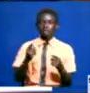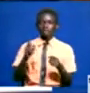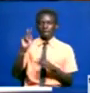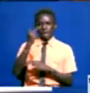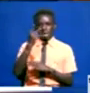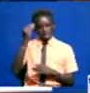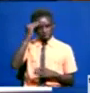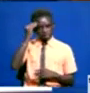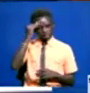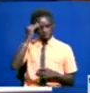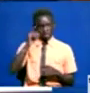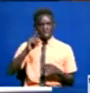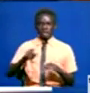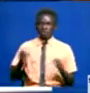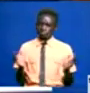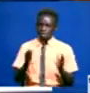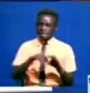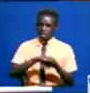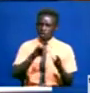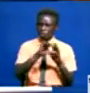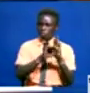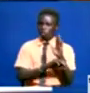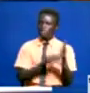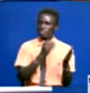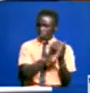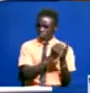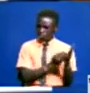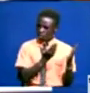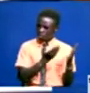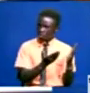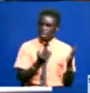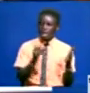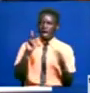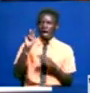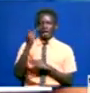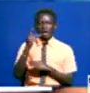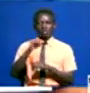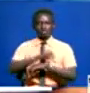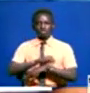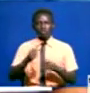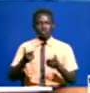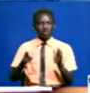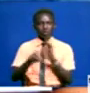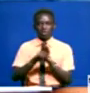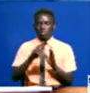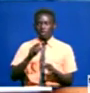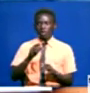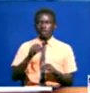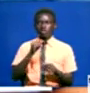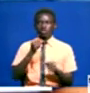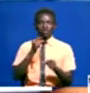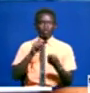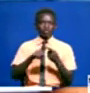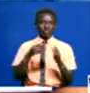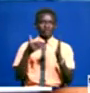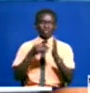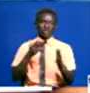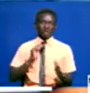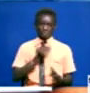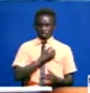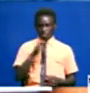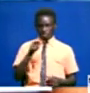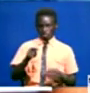very wrong for this, the Kenya School of Law, to deny us this opportunity. Only for me to graduate last